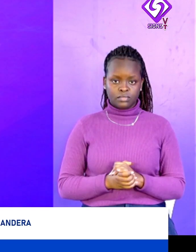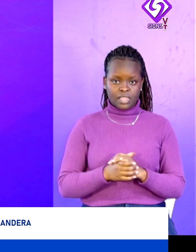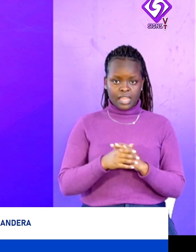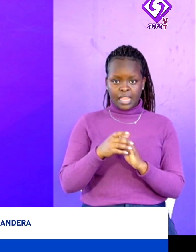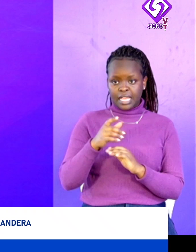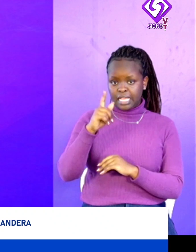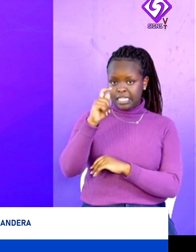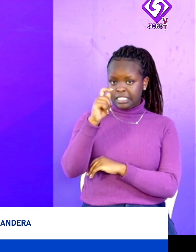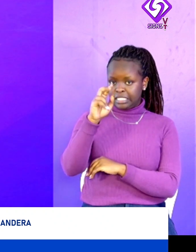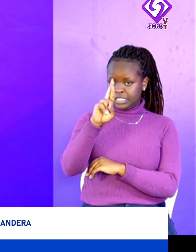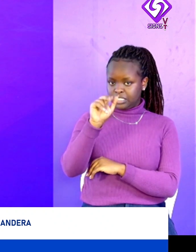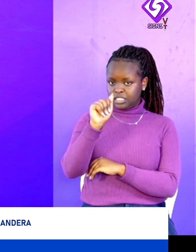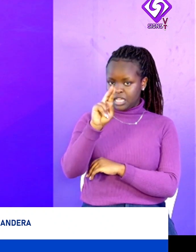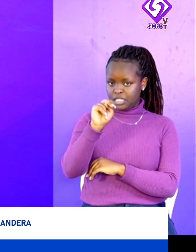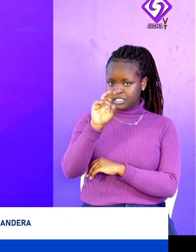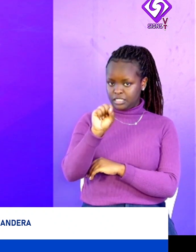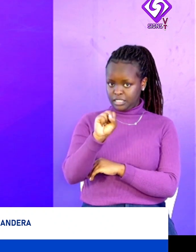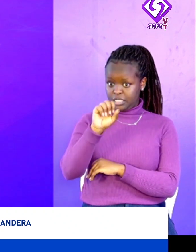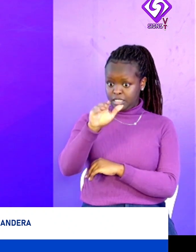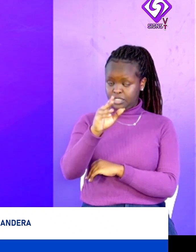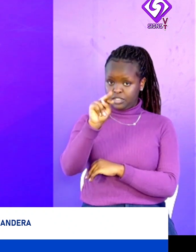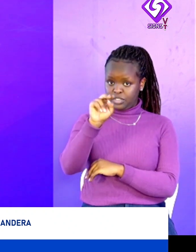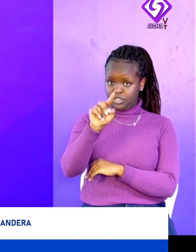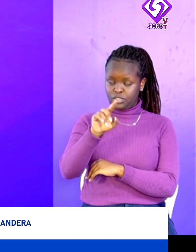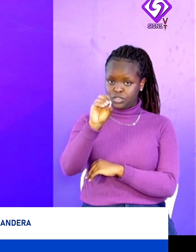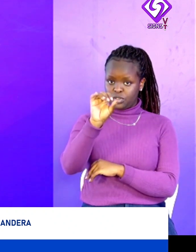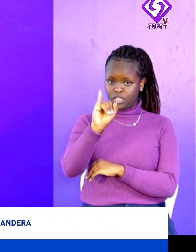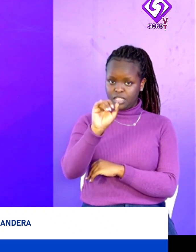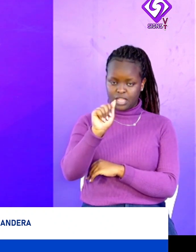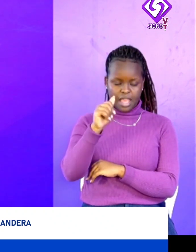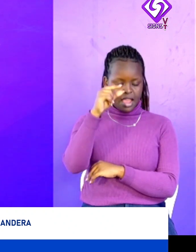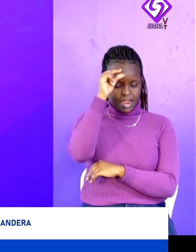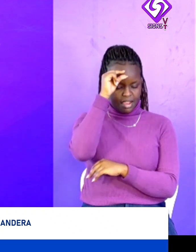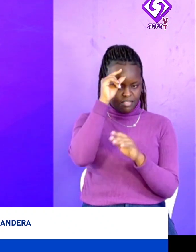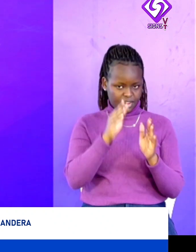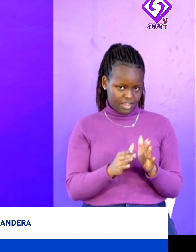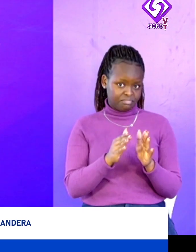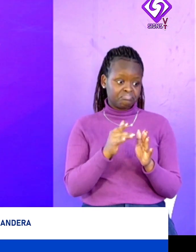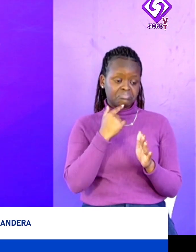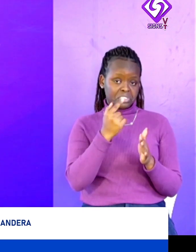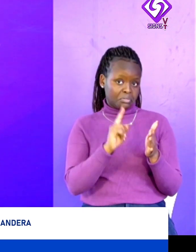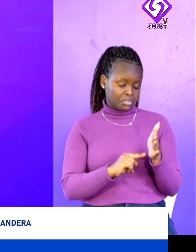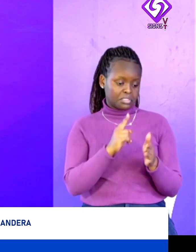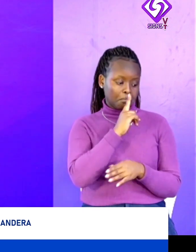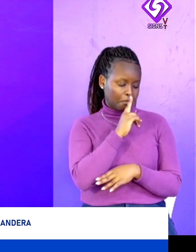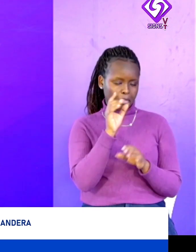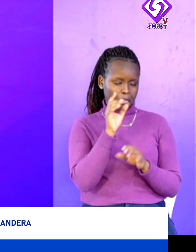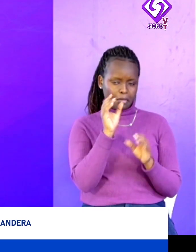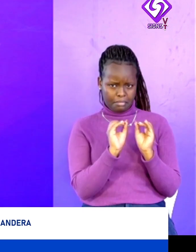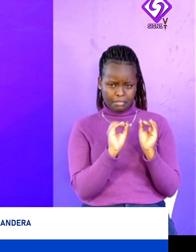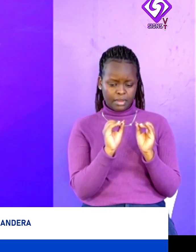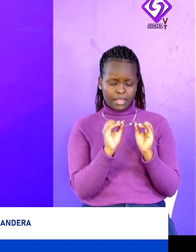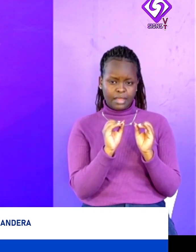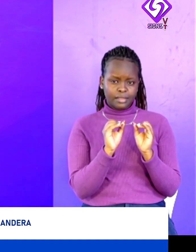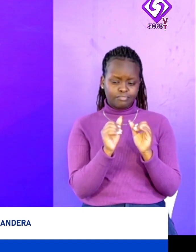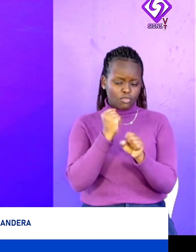Nzoia Governor George Natembeya has criticized the government's silence regarding the presence and operations of